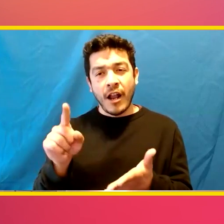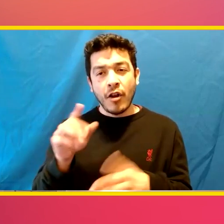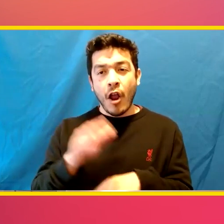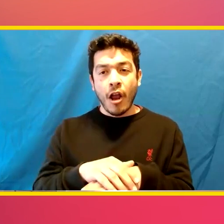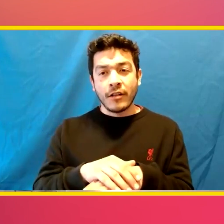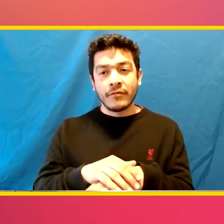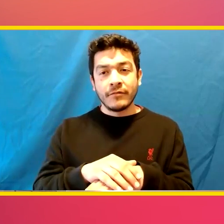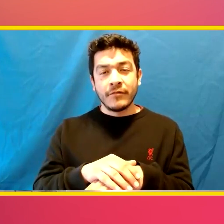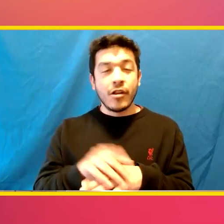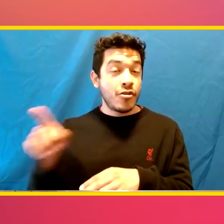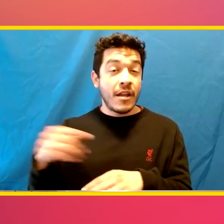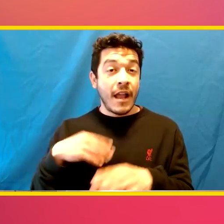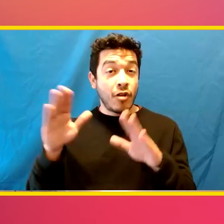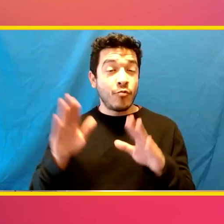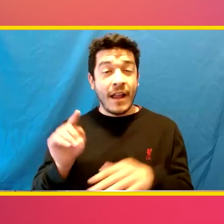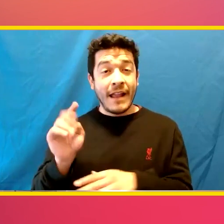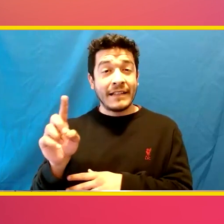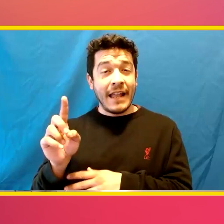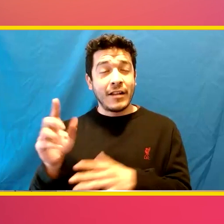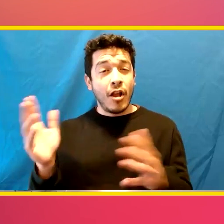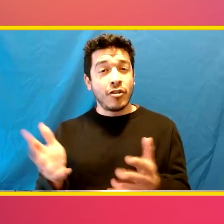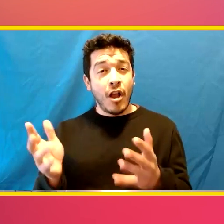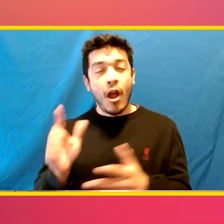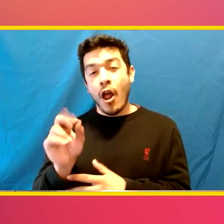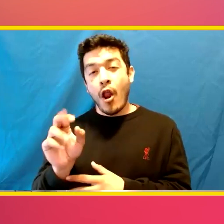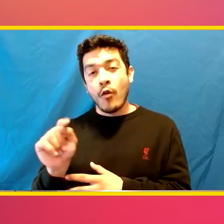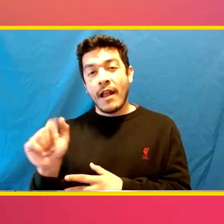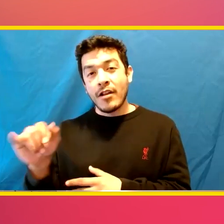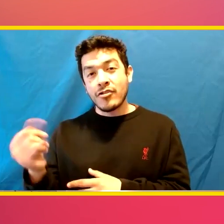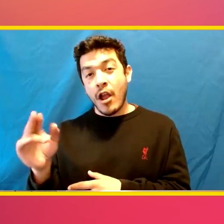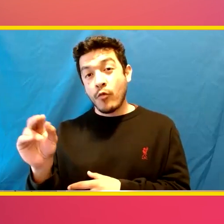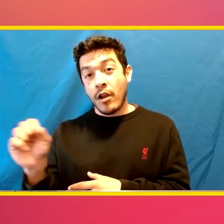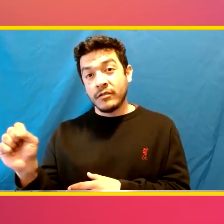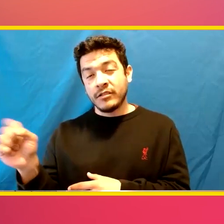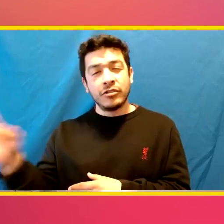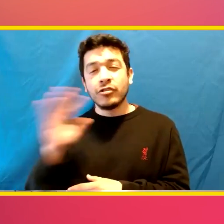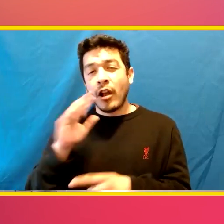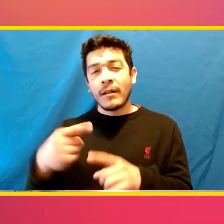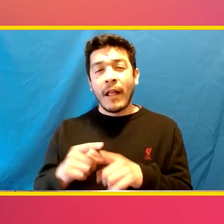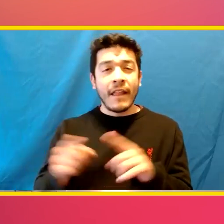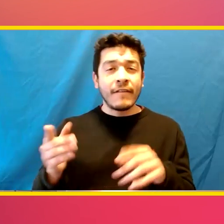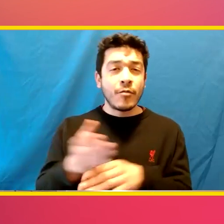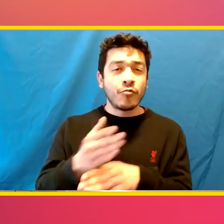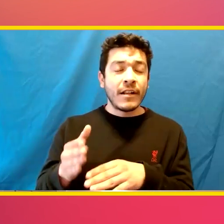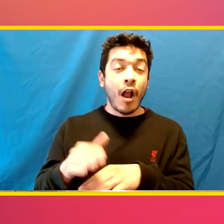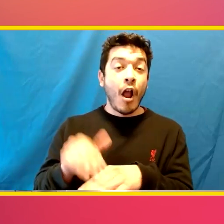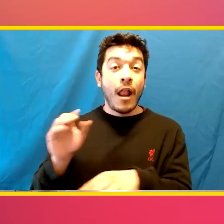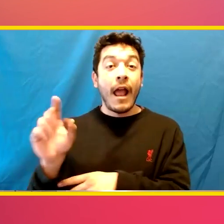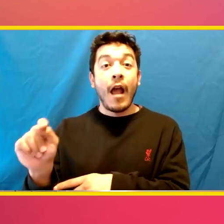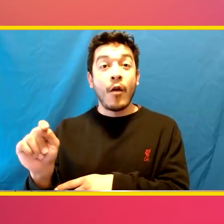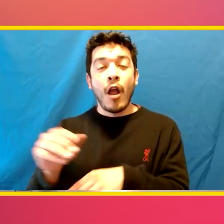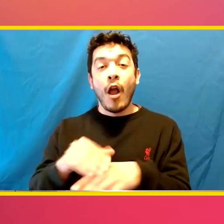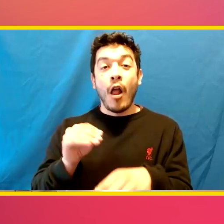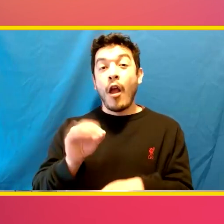on, she has a great TED Talk, Loretta J. Ross. And she talks about the difference between calling out, calling